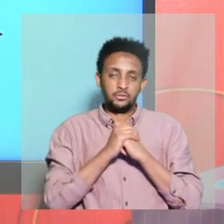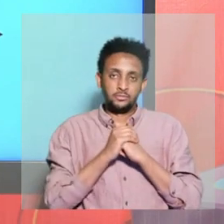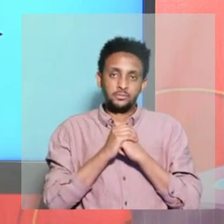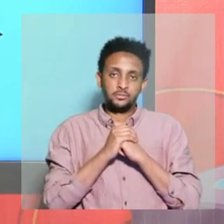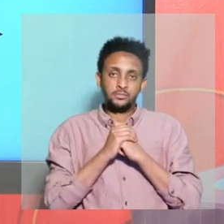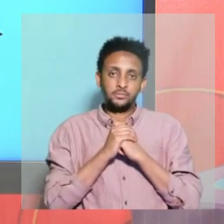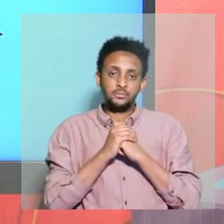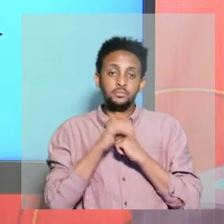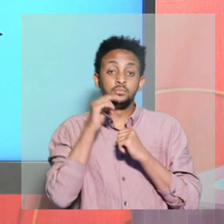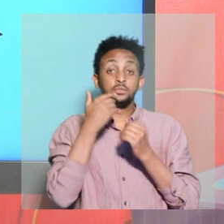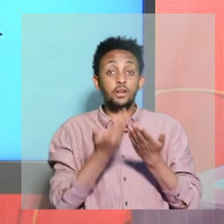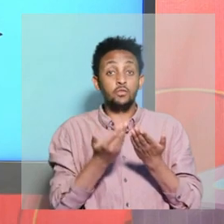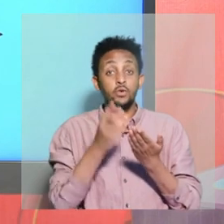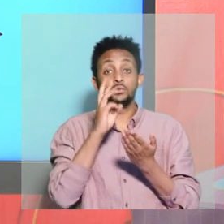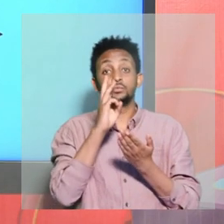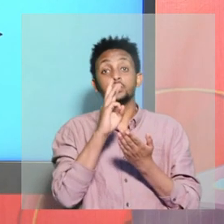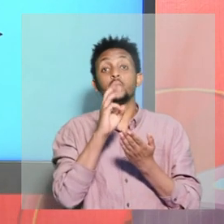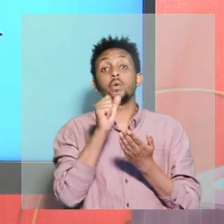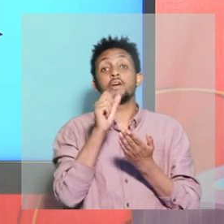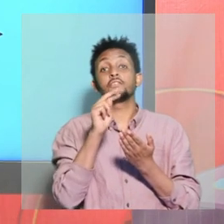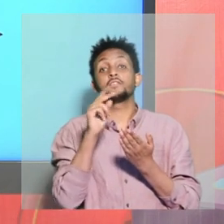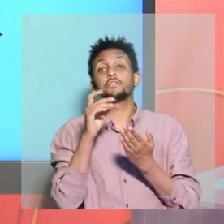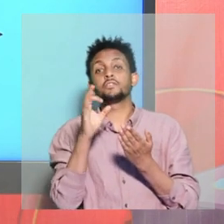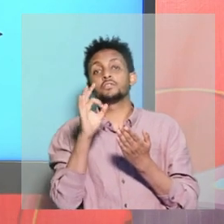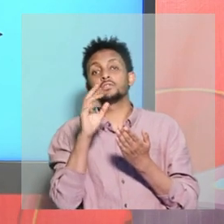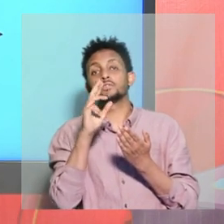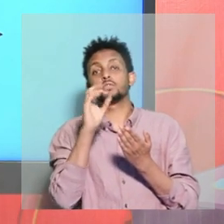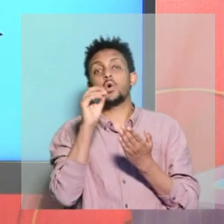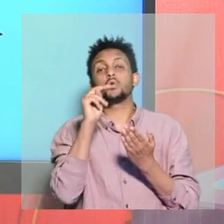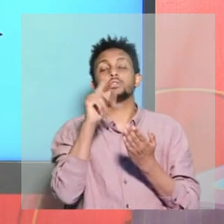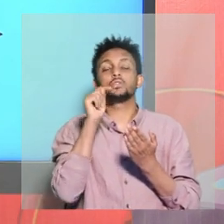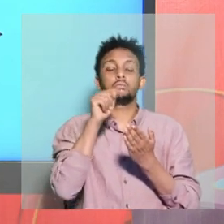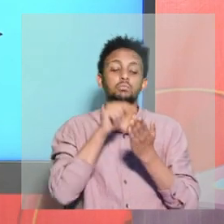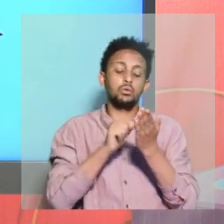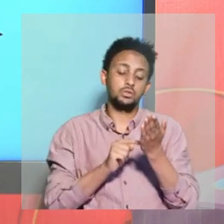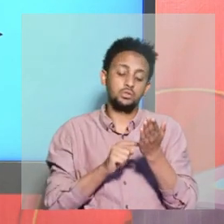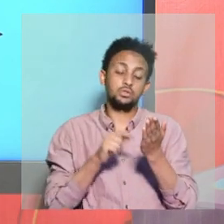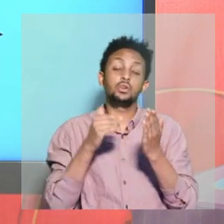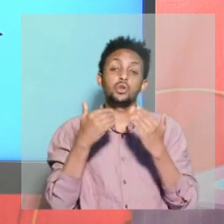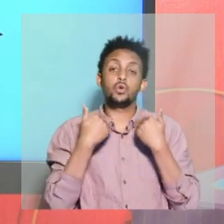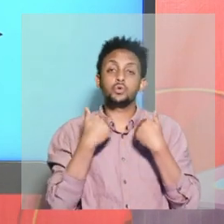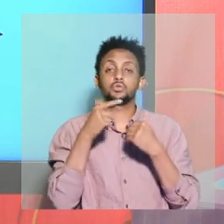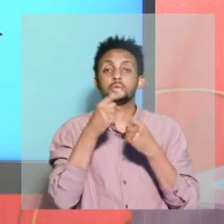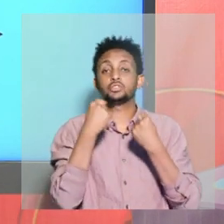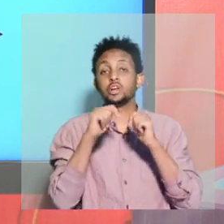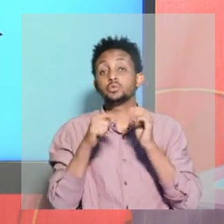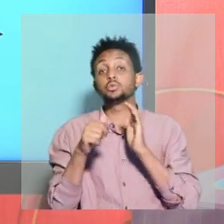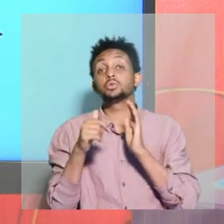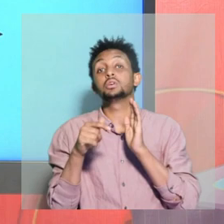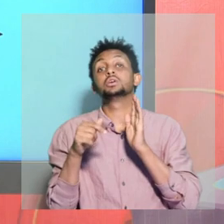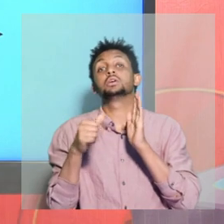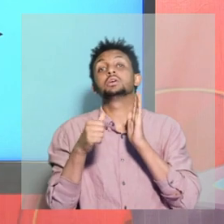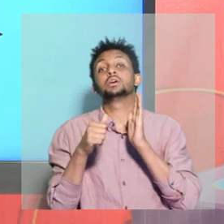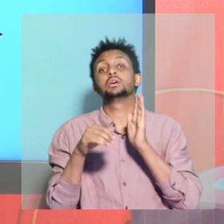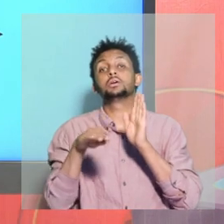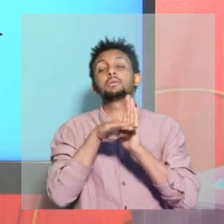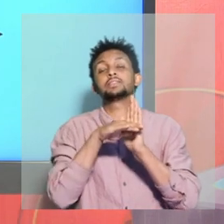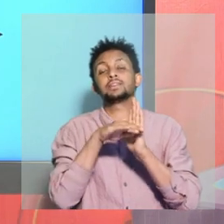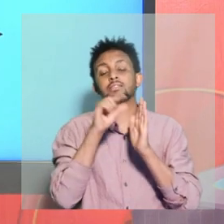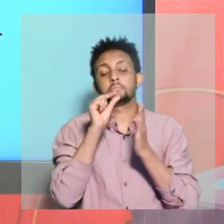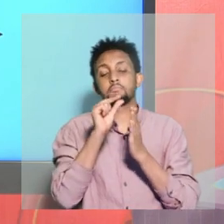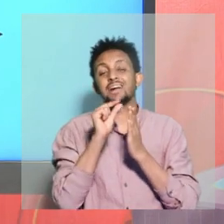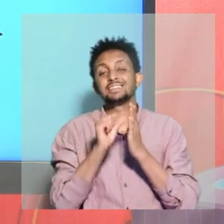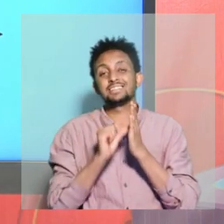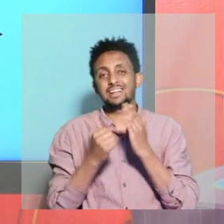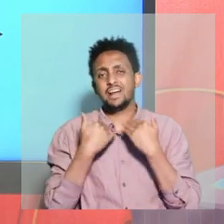the trough. Therefore, wavefronts are set of points or locus of points tries to represent particles